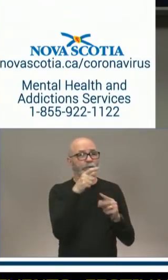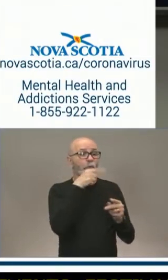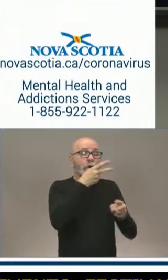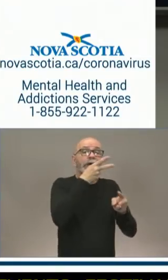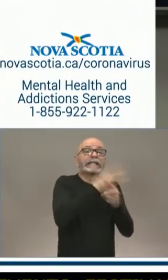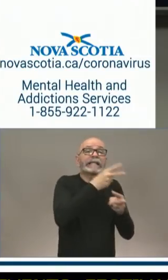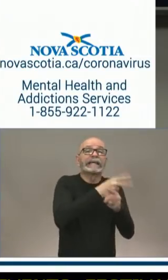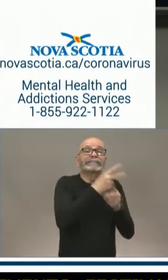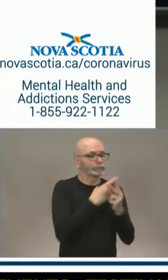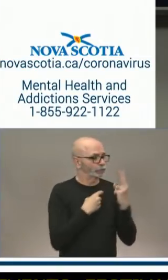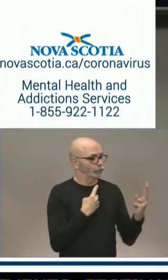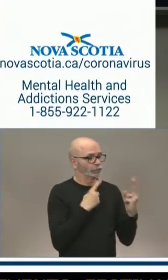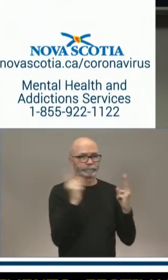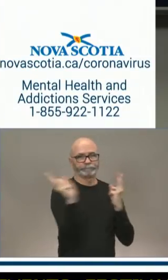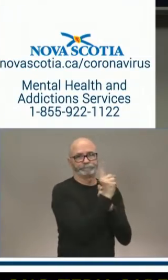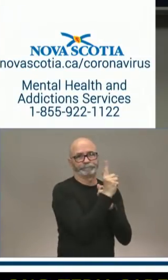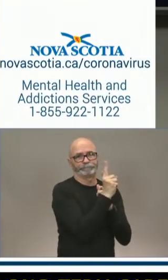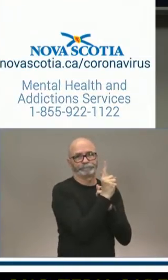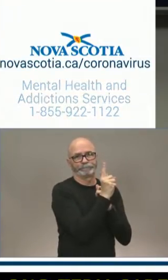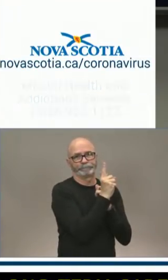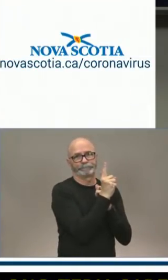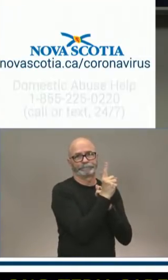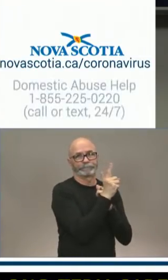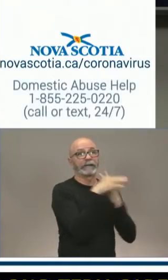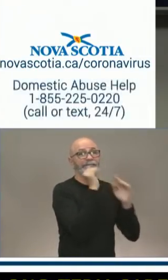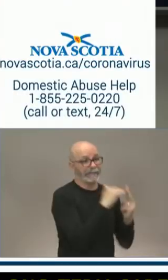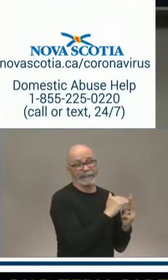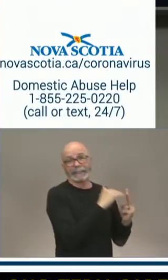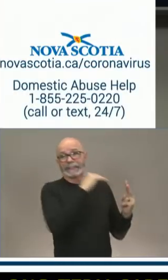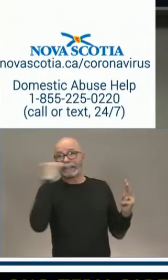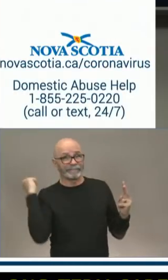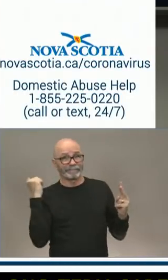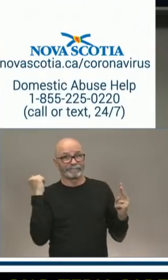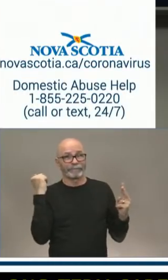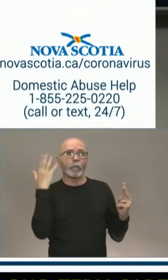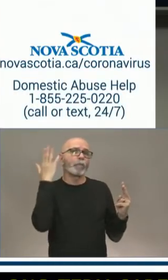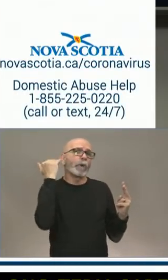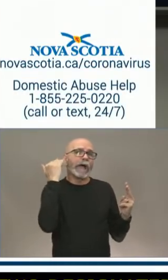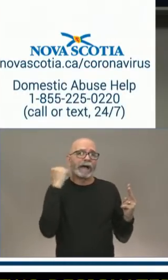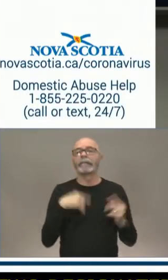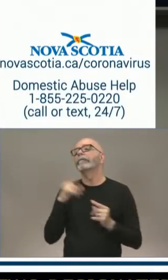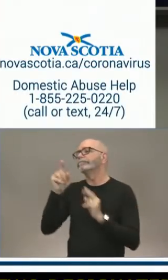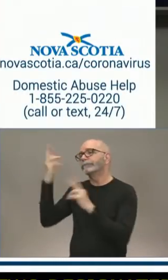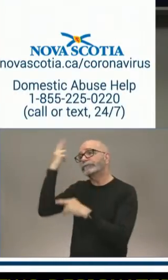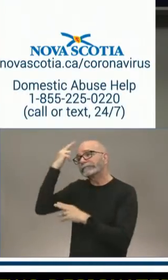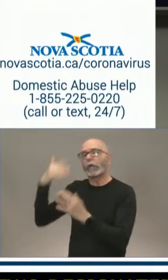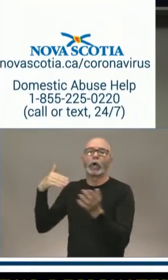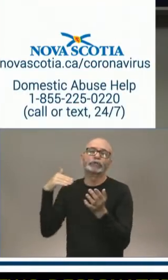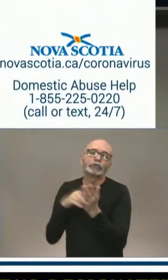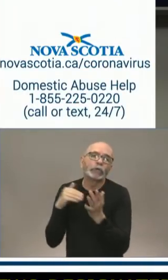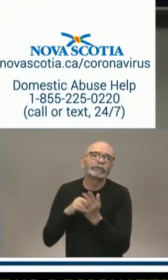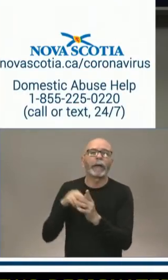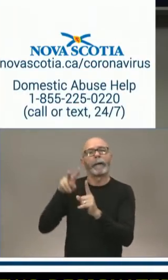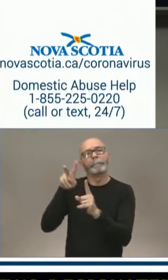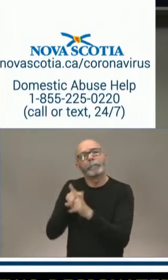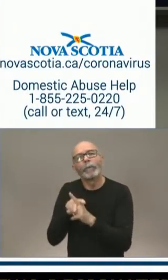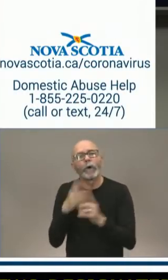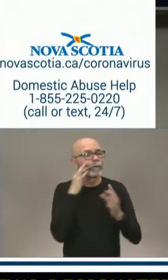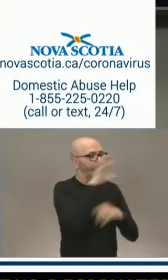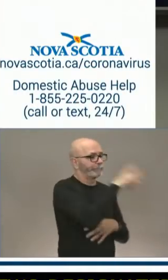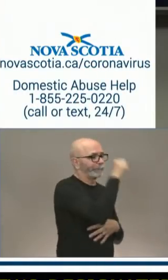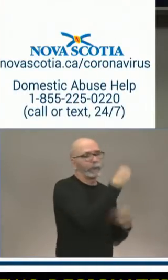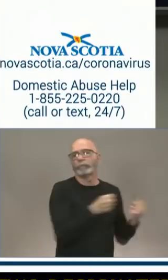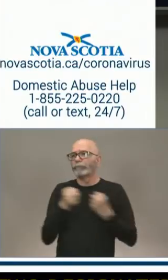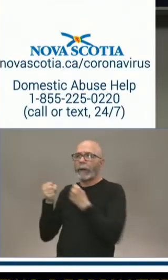leave the facility for medical appointments or for a drive with a designated caregiver. For now, these restrictions will stay in effect until